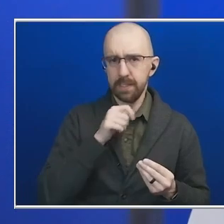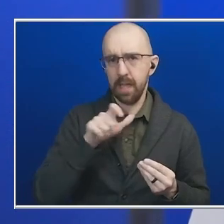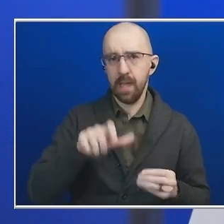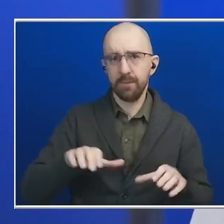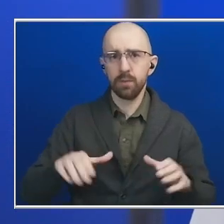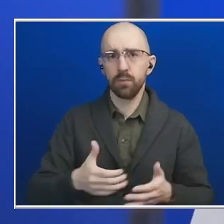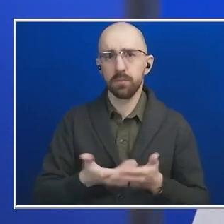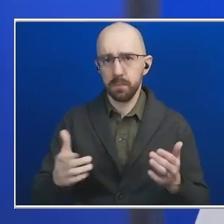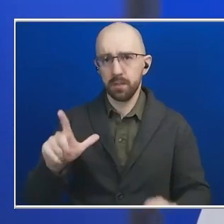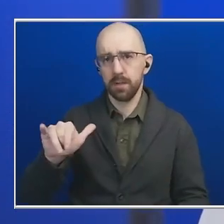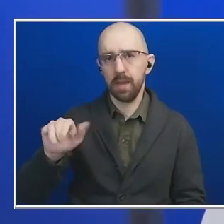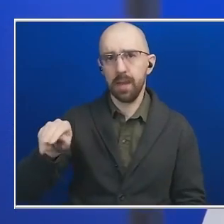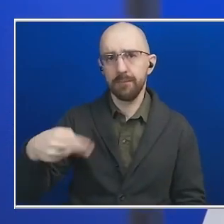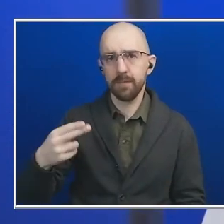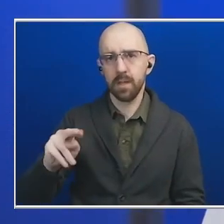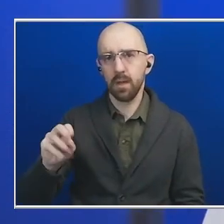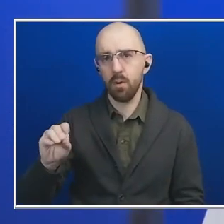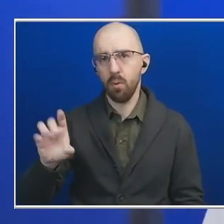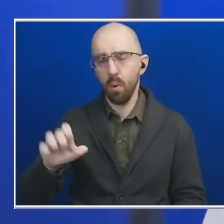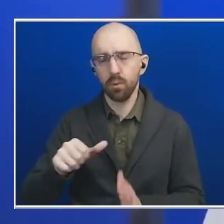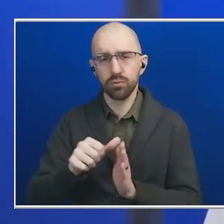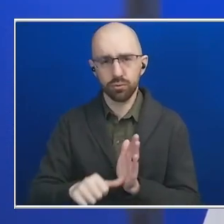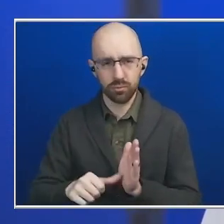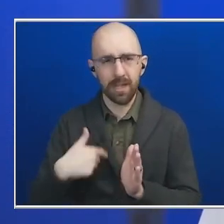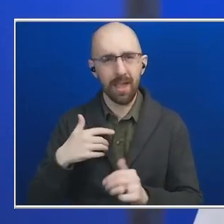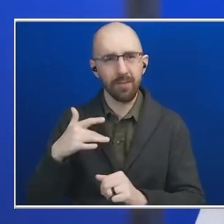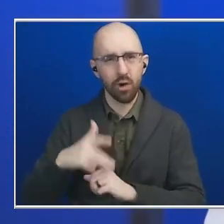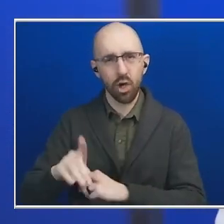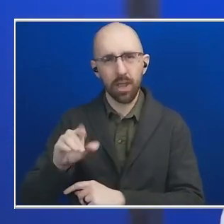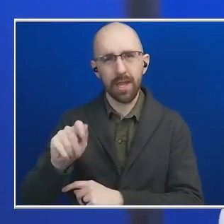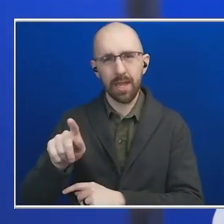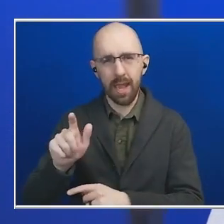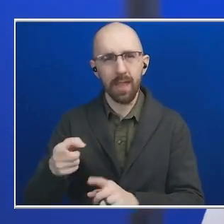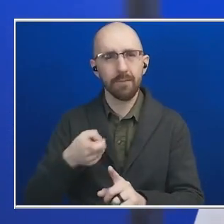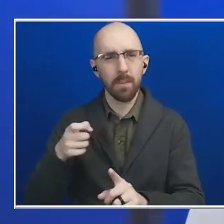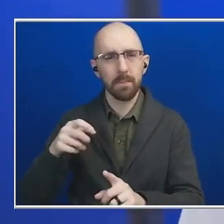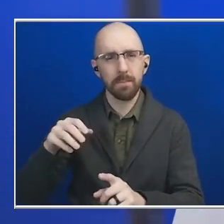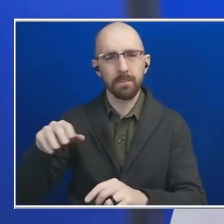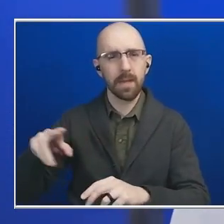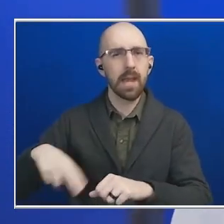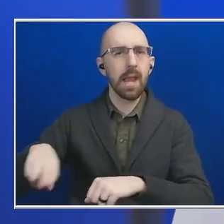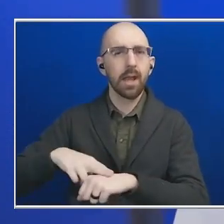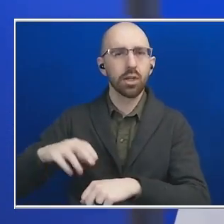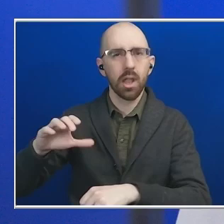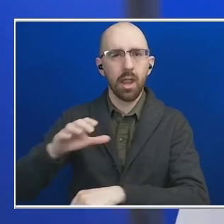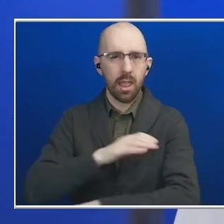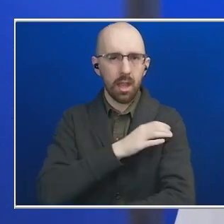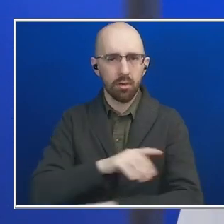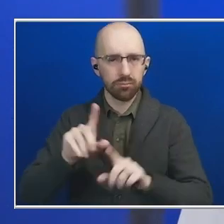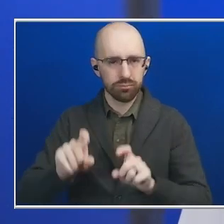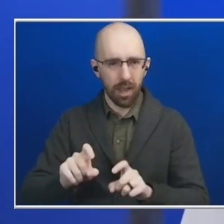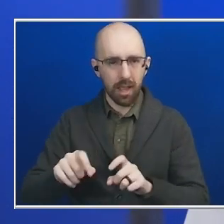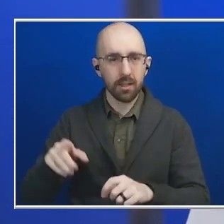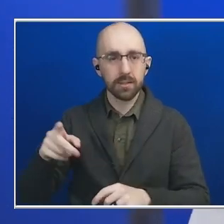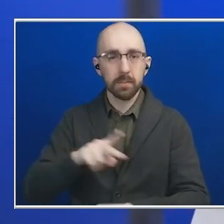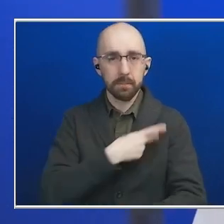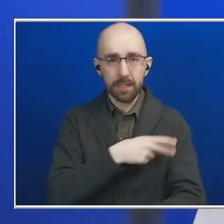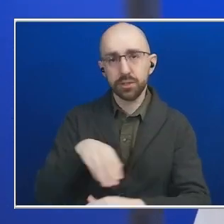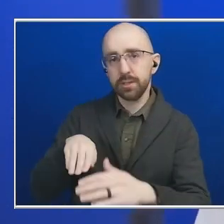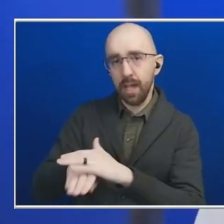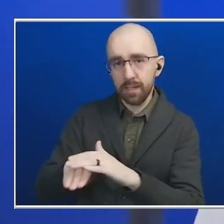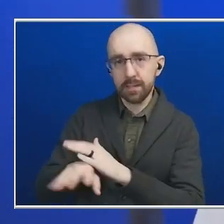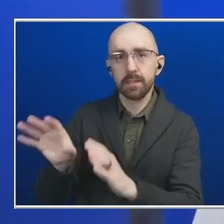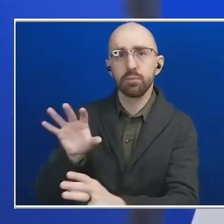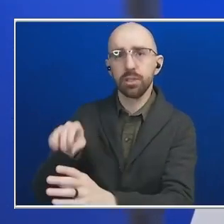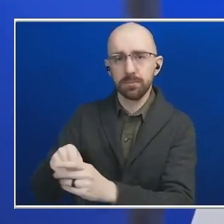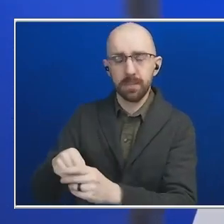surgery. So we're getting some early data back from national clinical trials that our patients had access to and participated in. The data is still new and